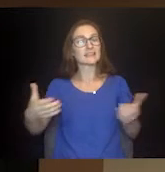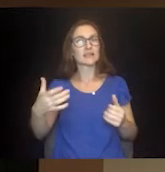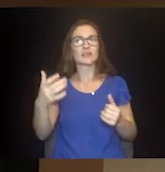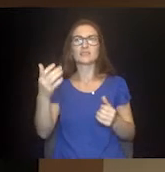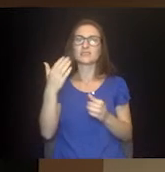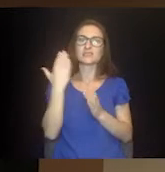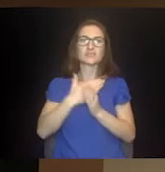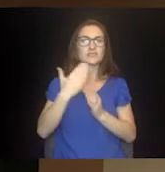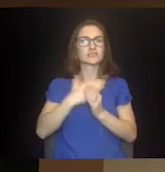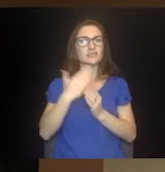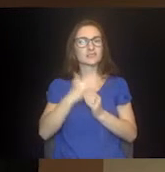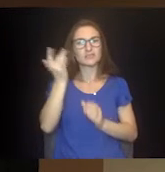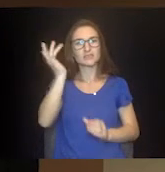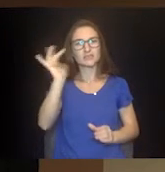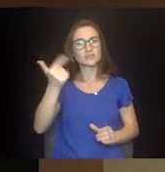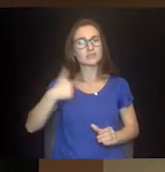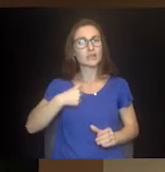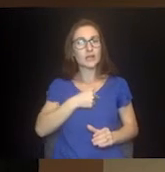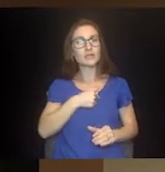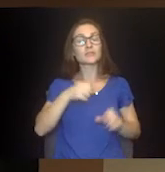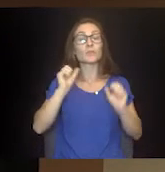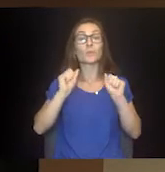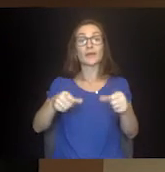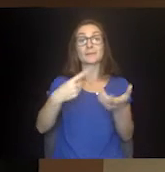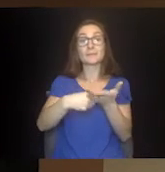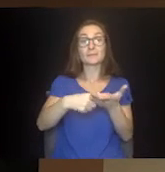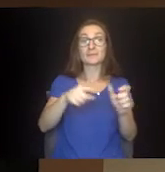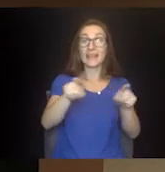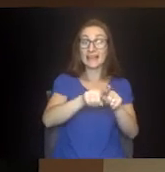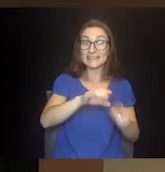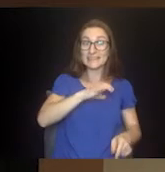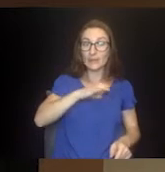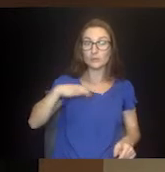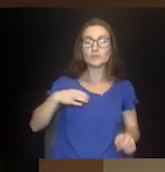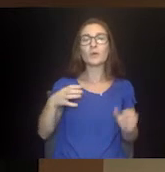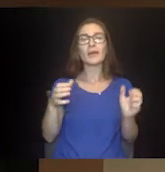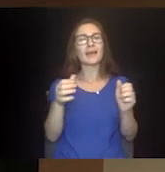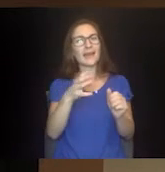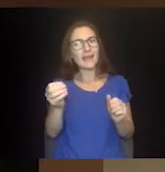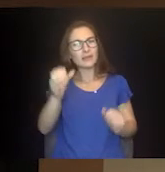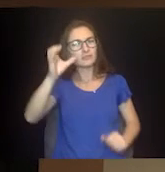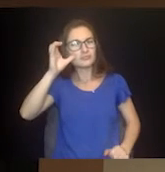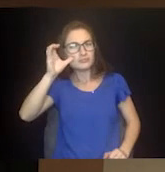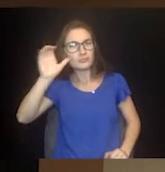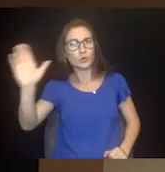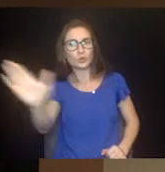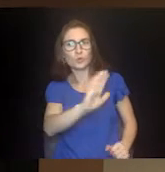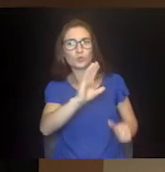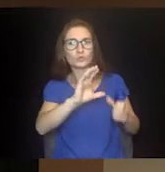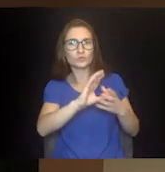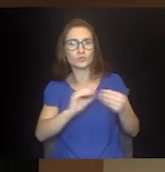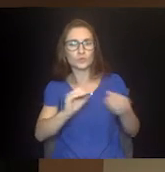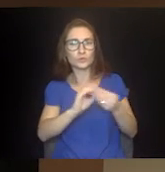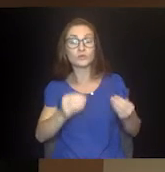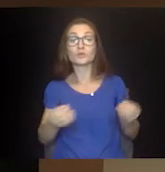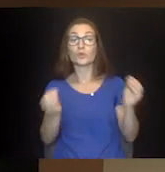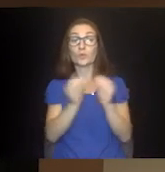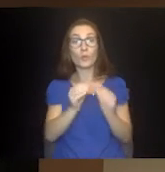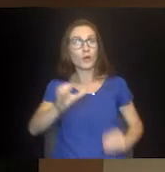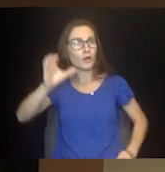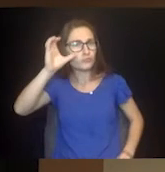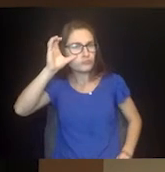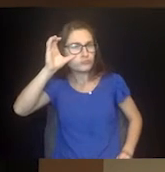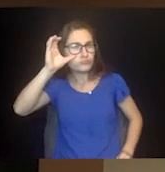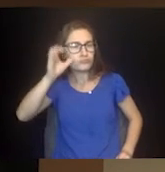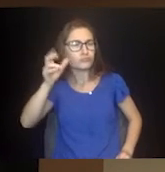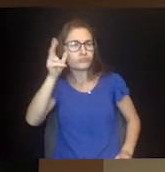us, not only do we get to do it as a council, we get to hear the people who attend these events, because the more you come to them, the more you tell us, the more we want to make a